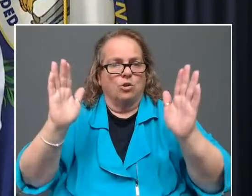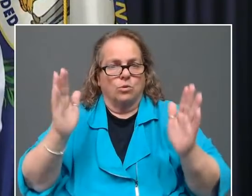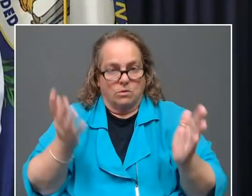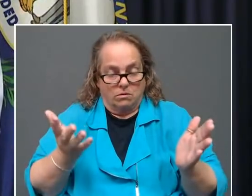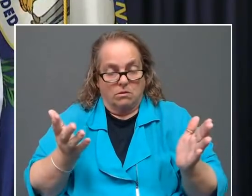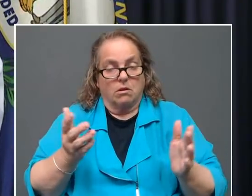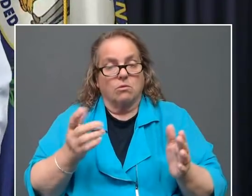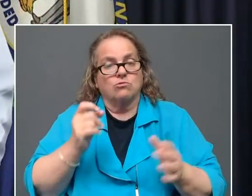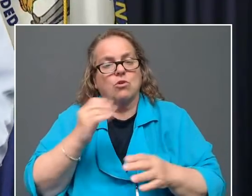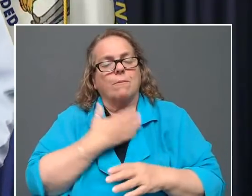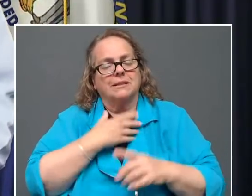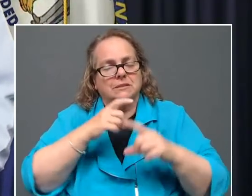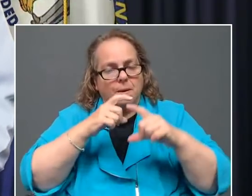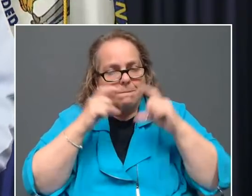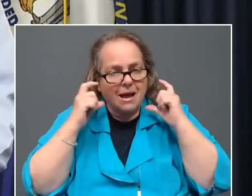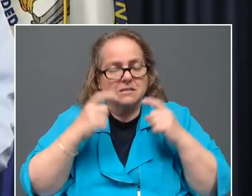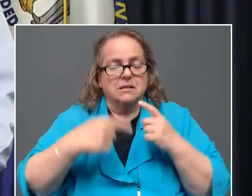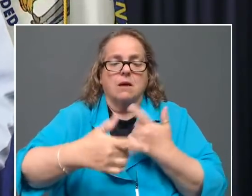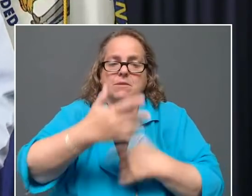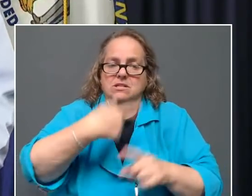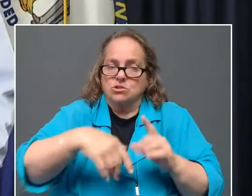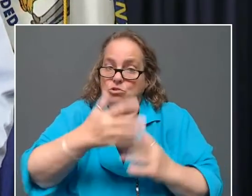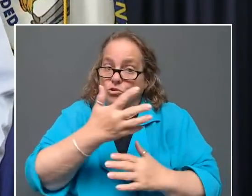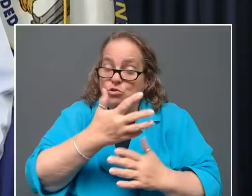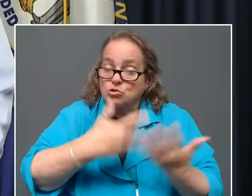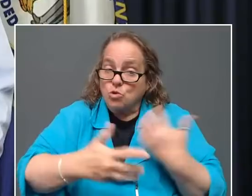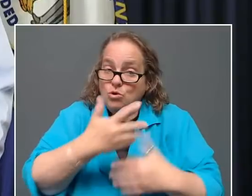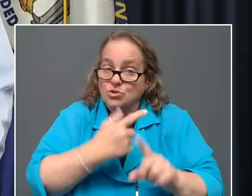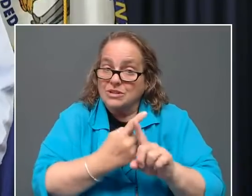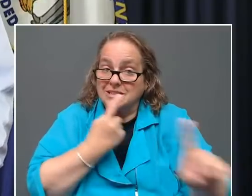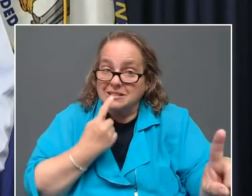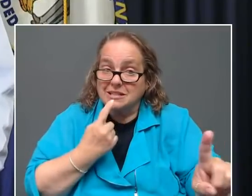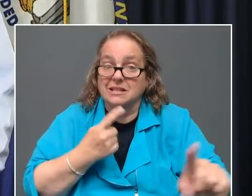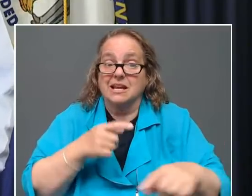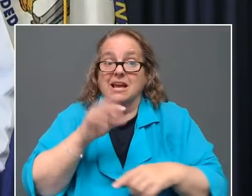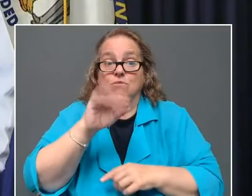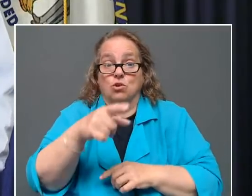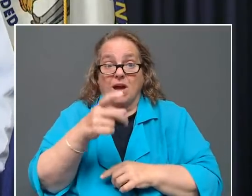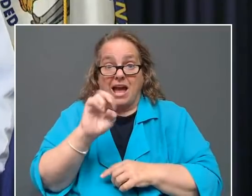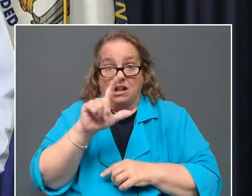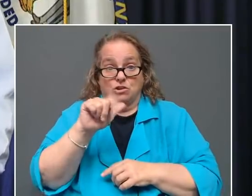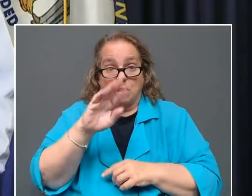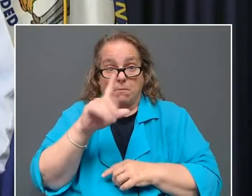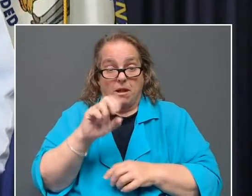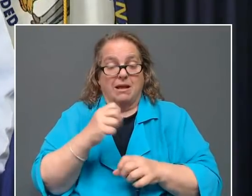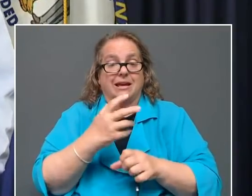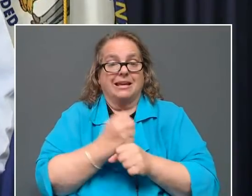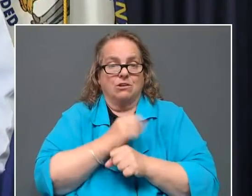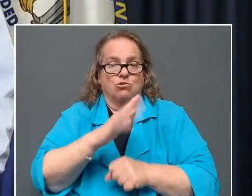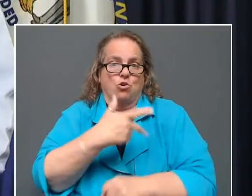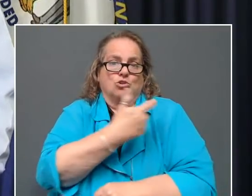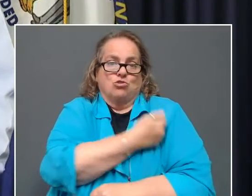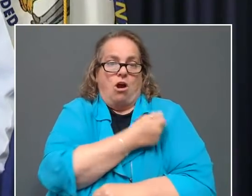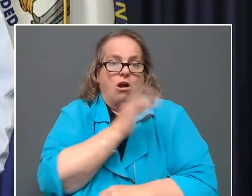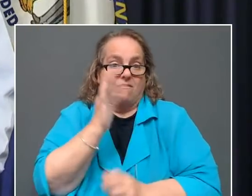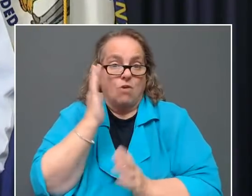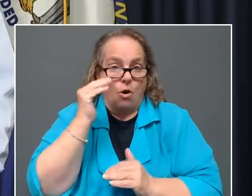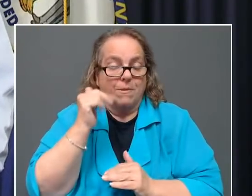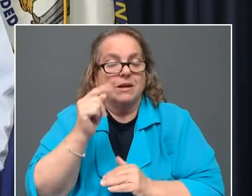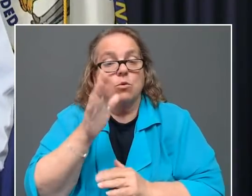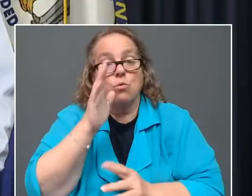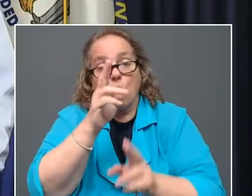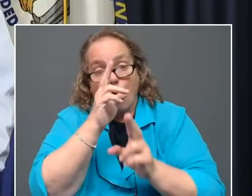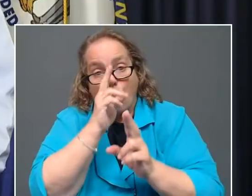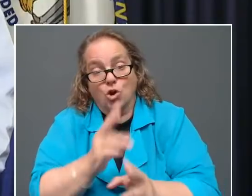hygiene, and if you're eligible, sign up to get your shot of hope. It will honor every person that